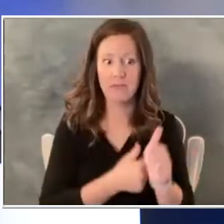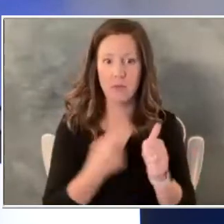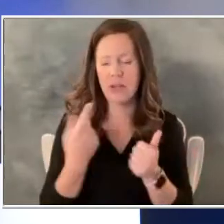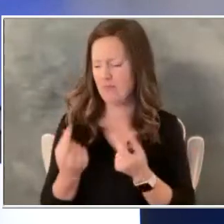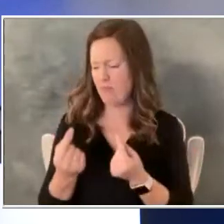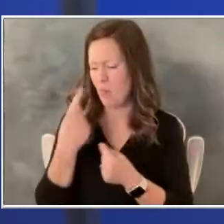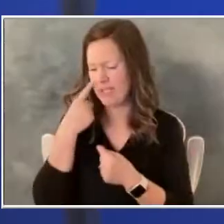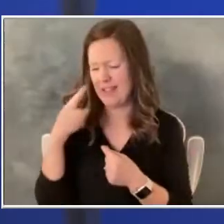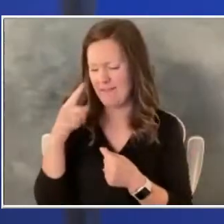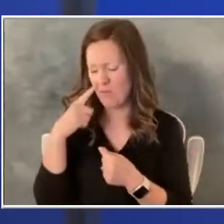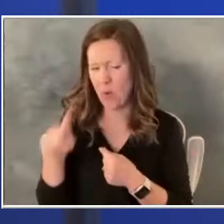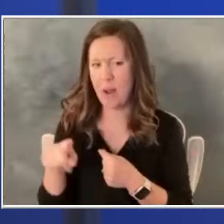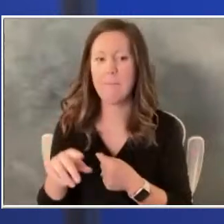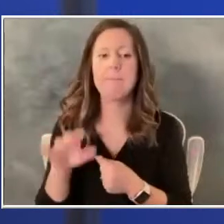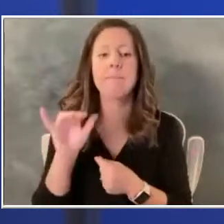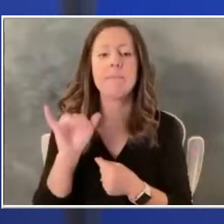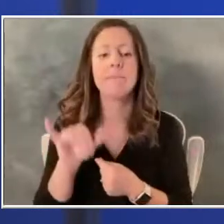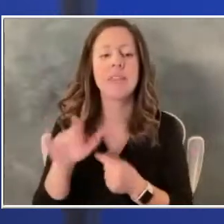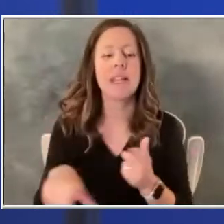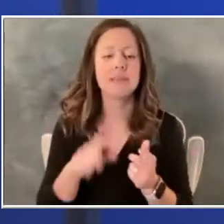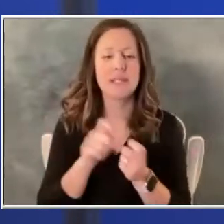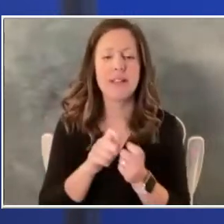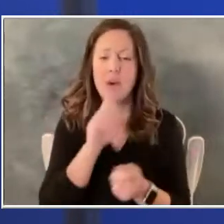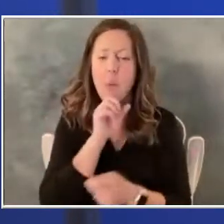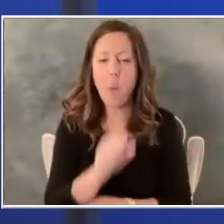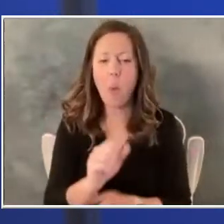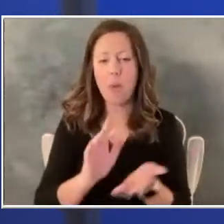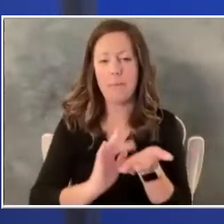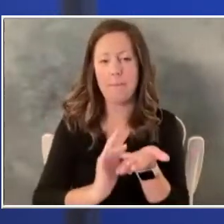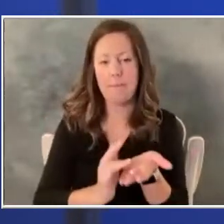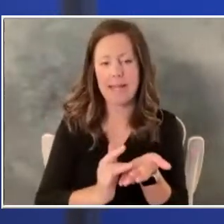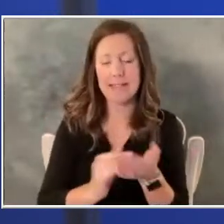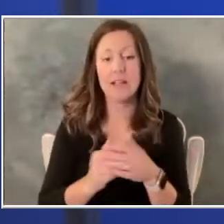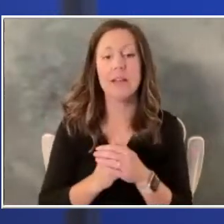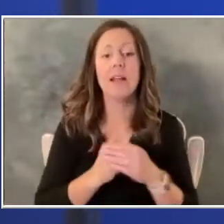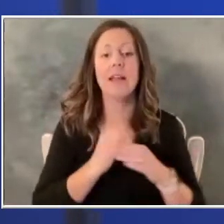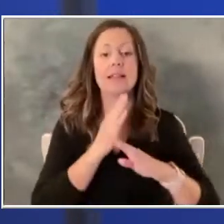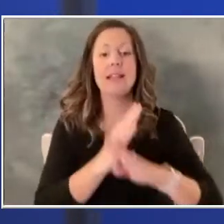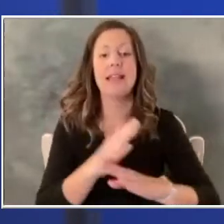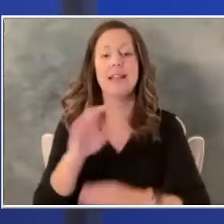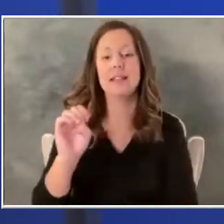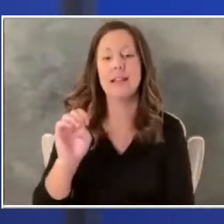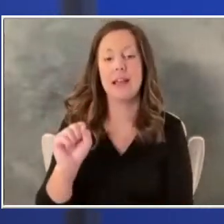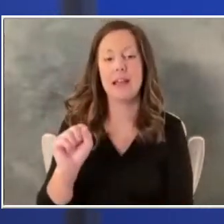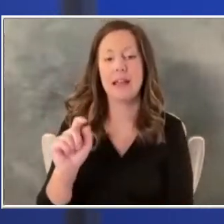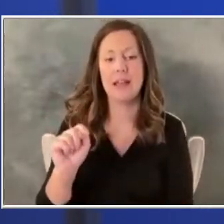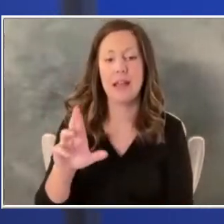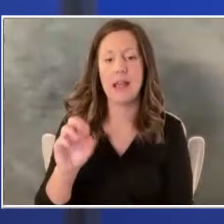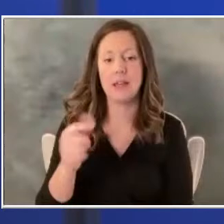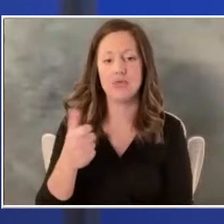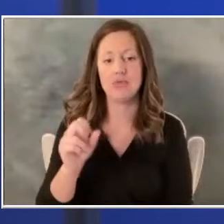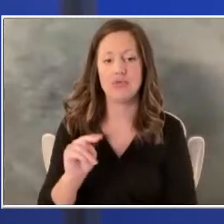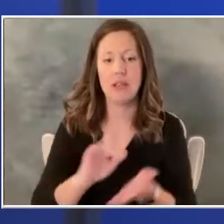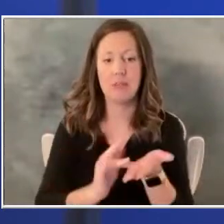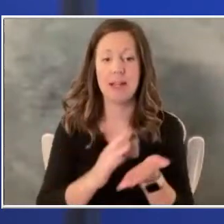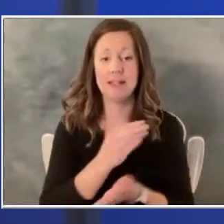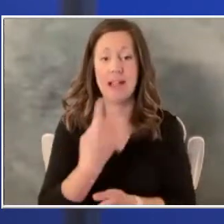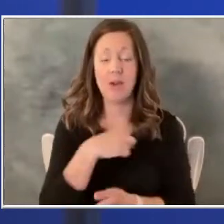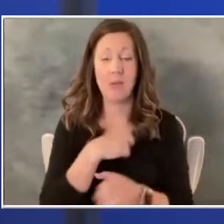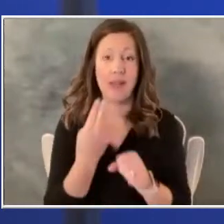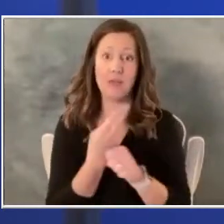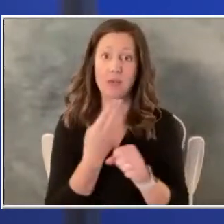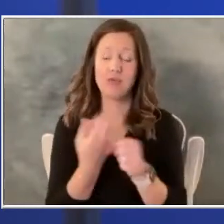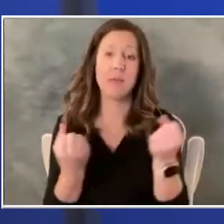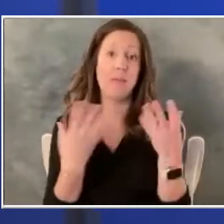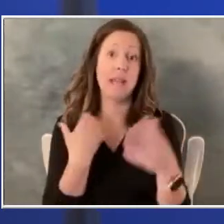is a very old drug. It's an anti-estrogen that we have used for decades to treat